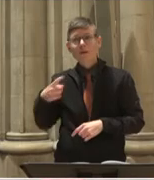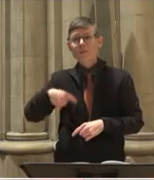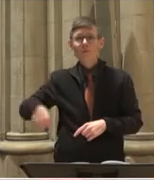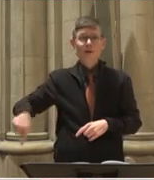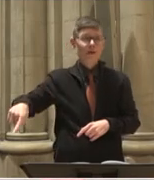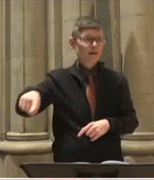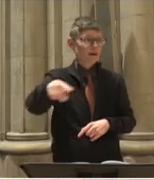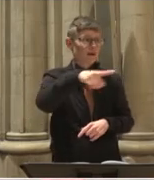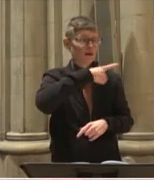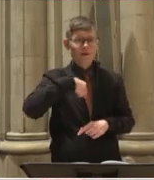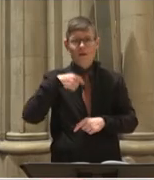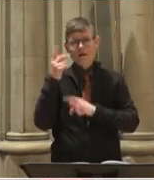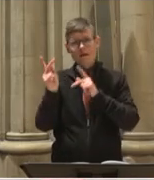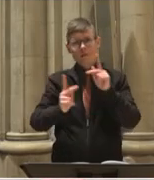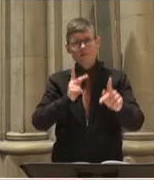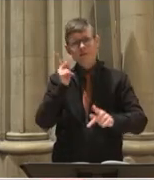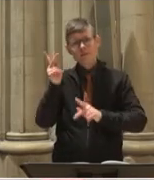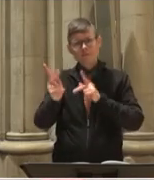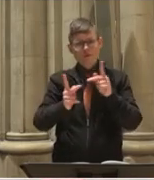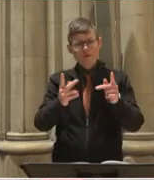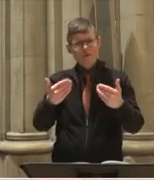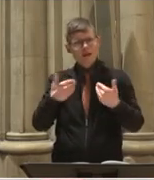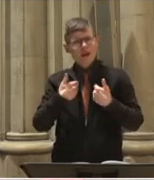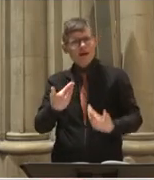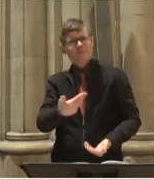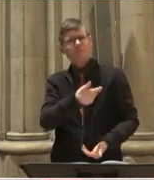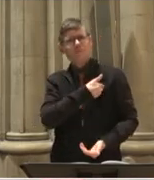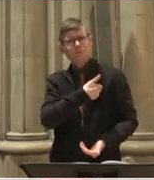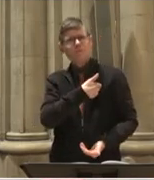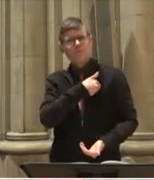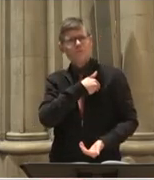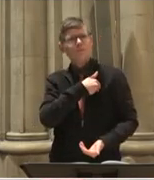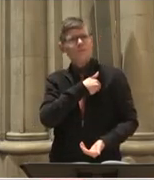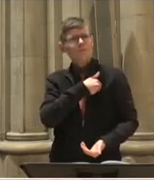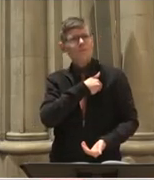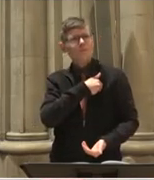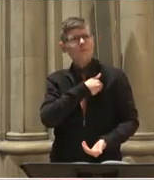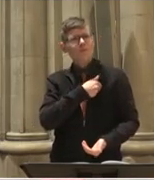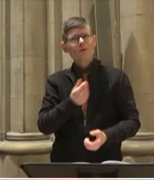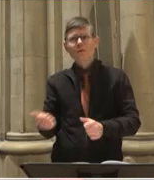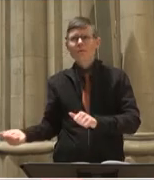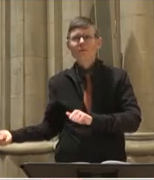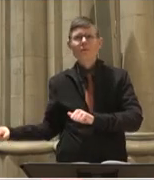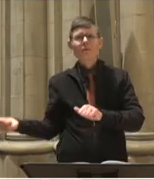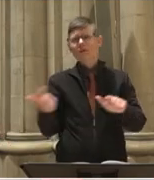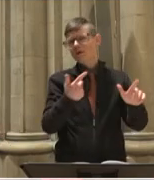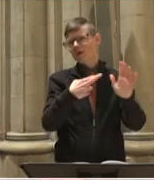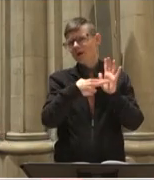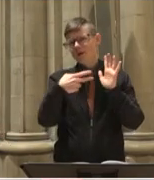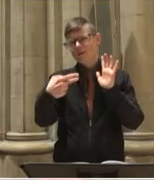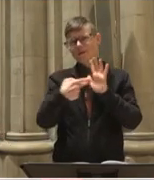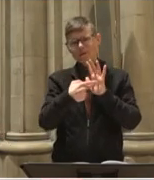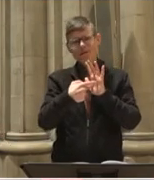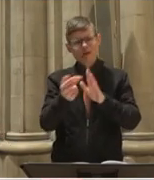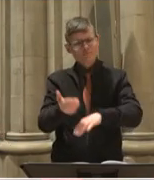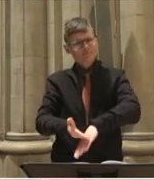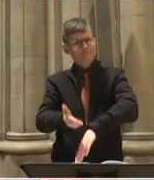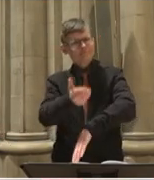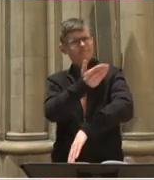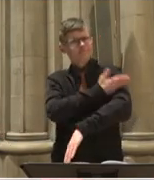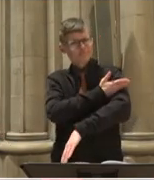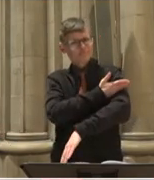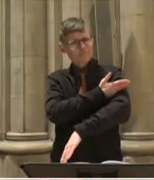a people with a soul. We are meant to be better